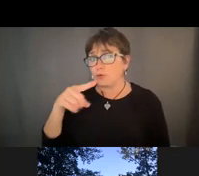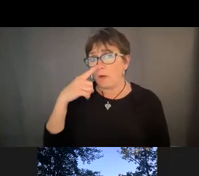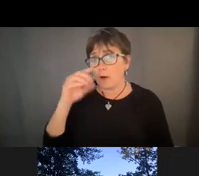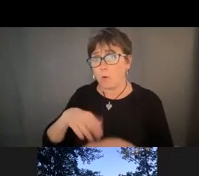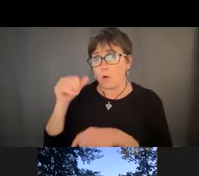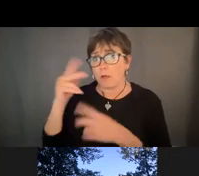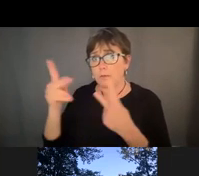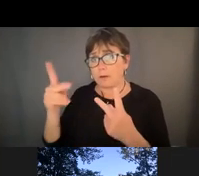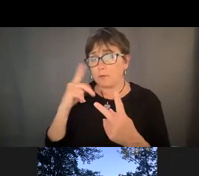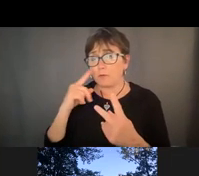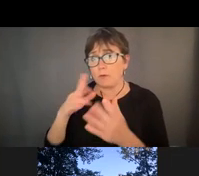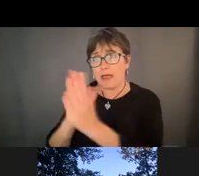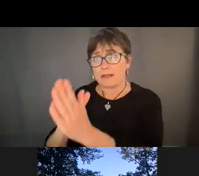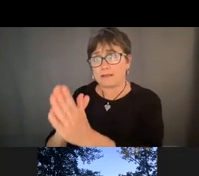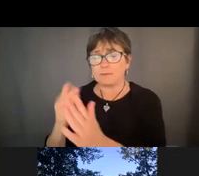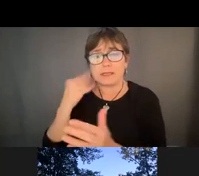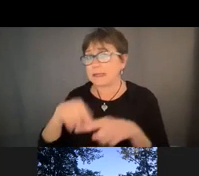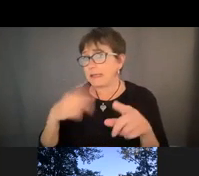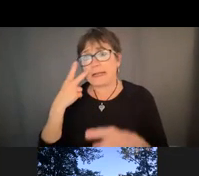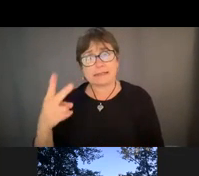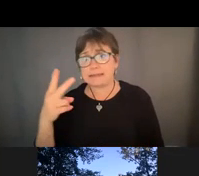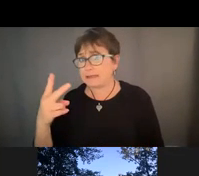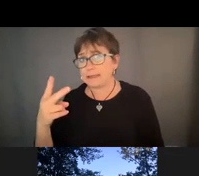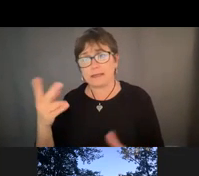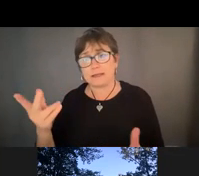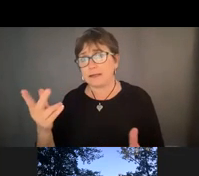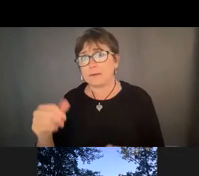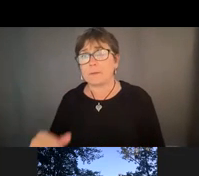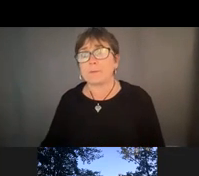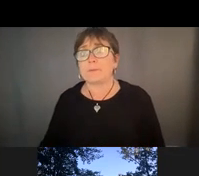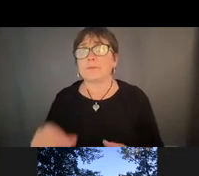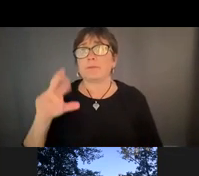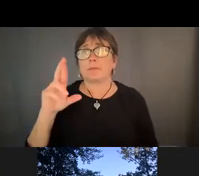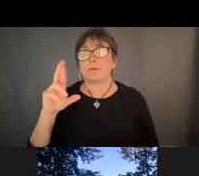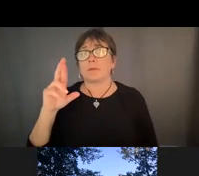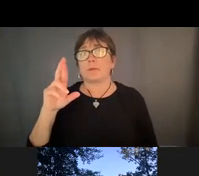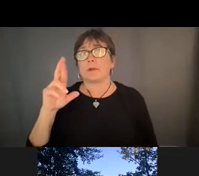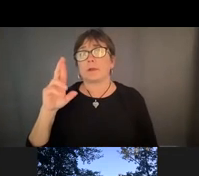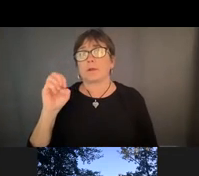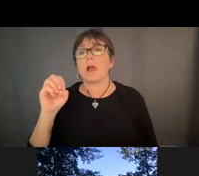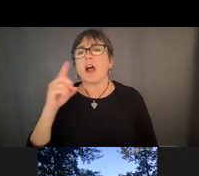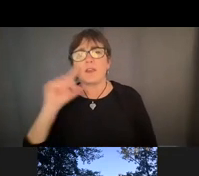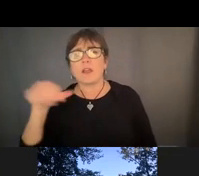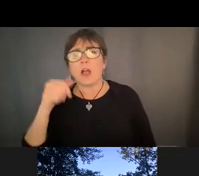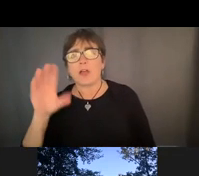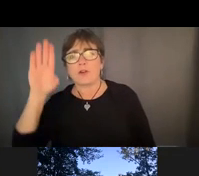people. So, Rebecca, I think there was another hand as